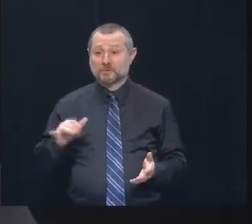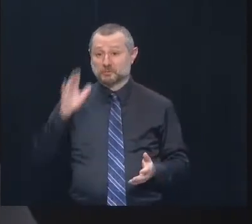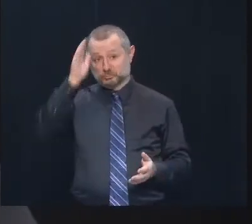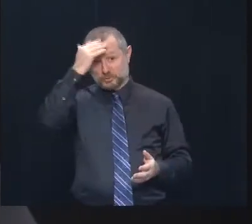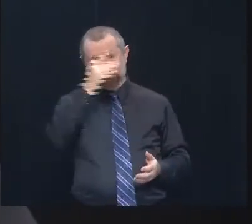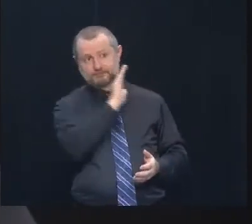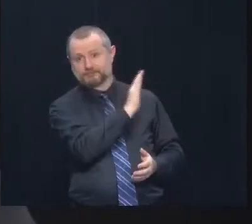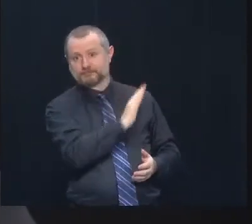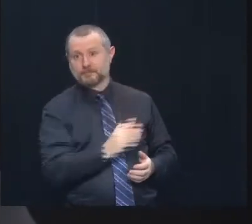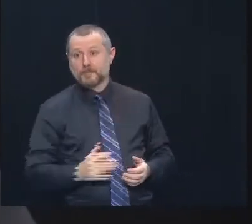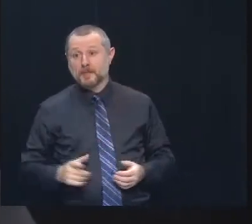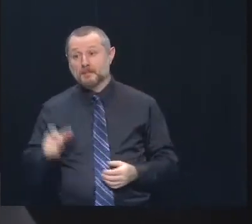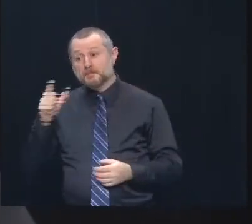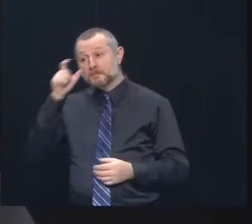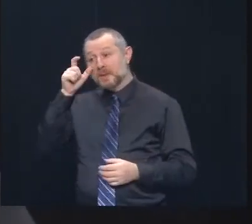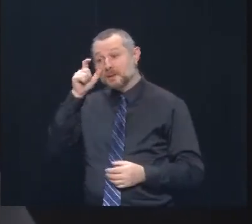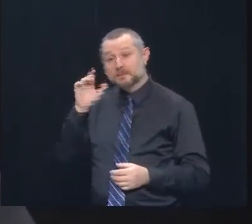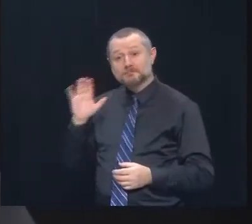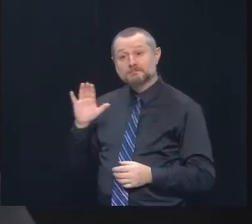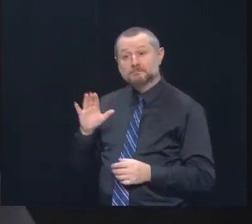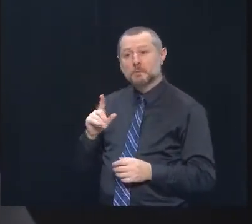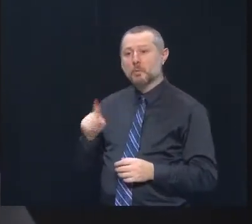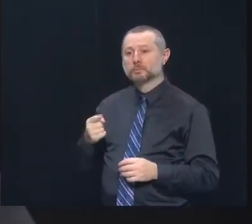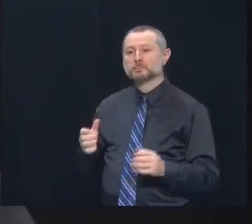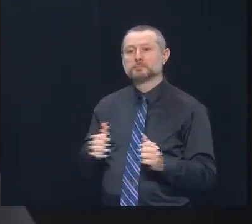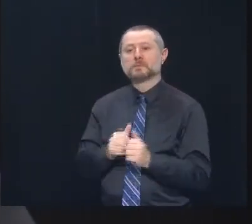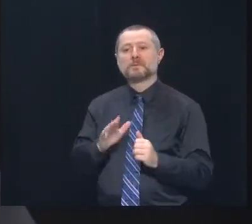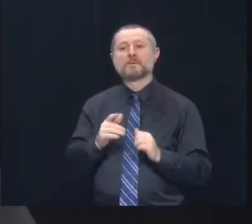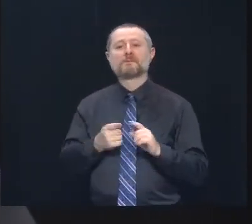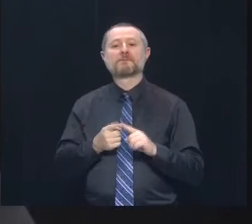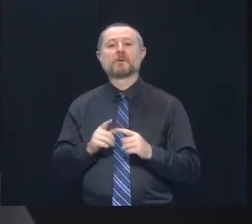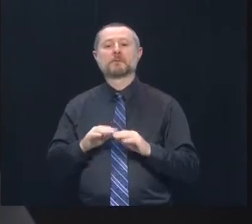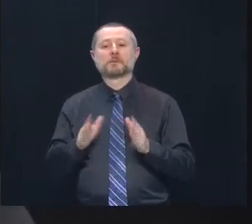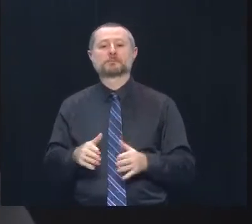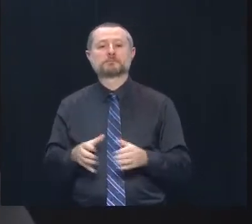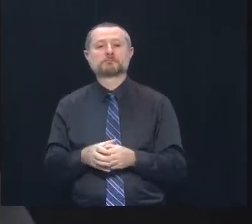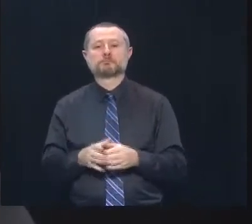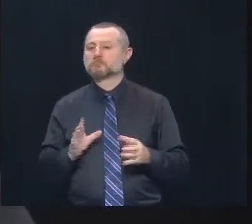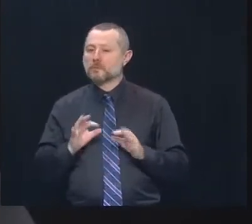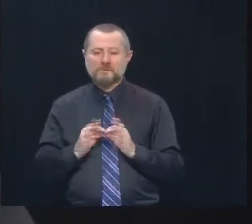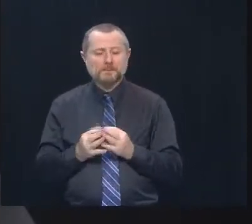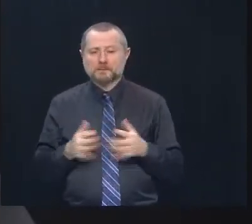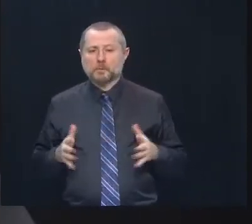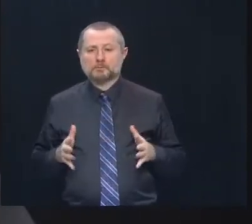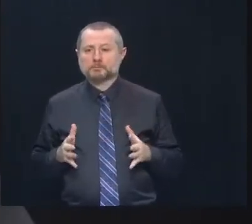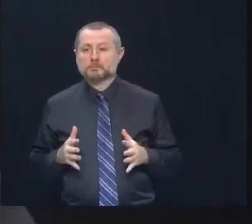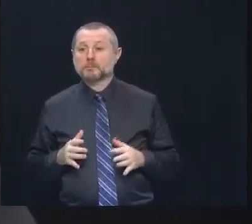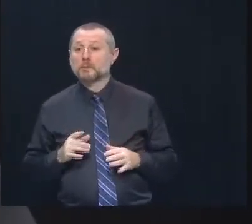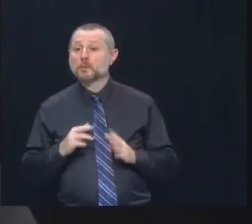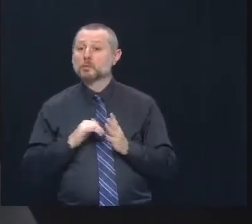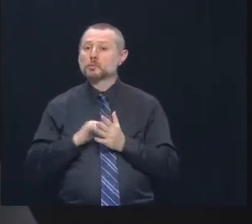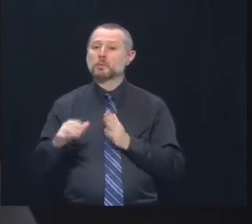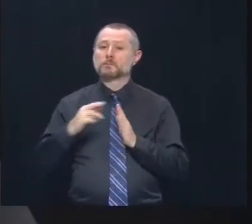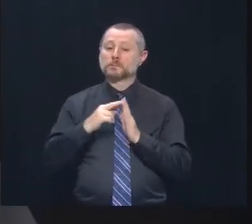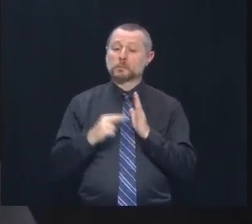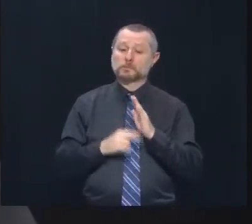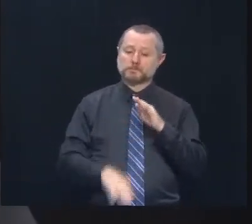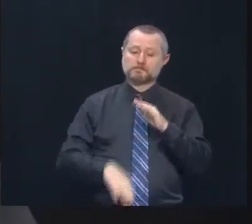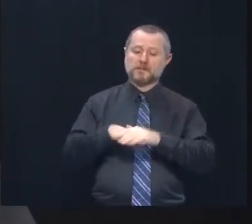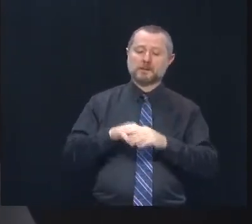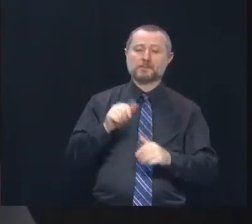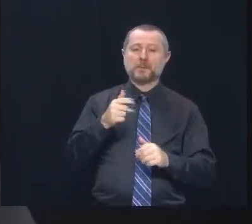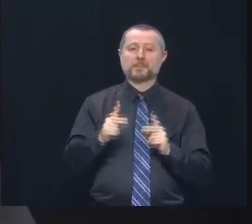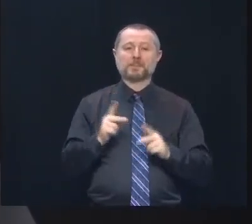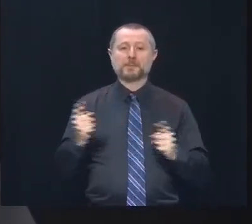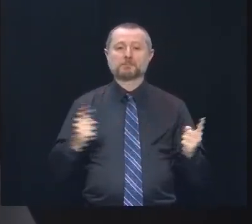Biden says celebrate only with your household. We have a rule no more than 10. That is very, very